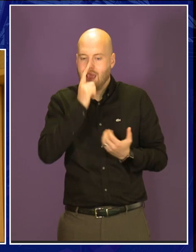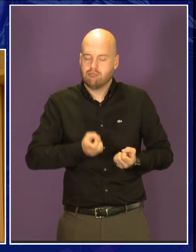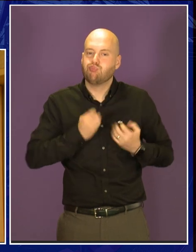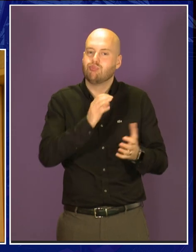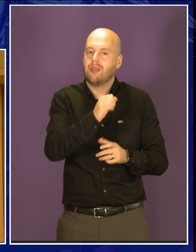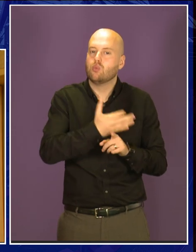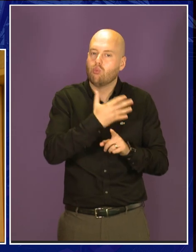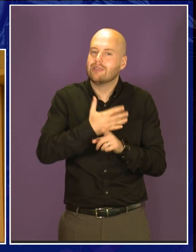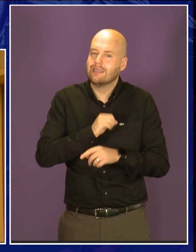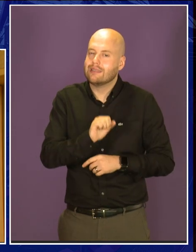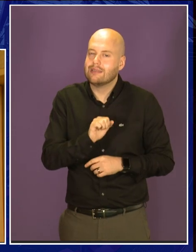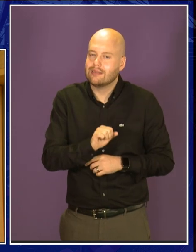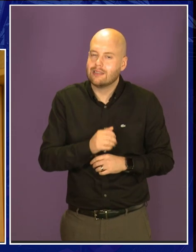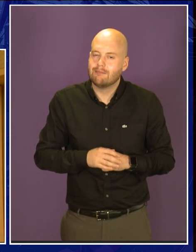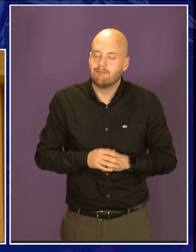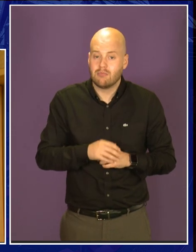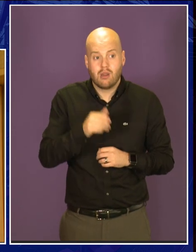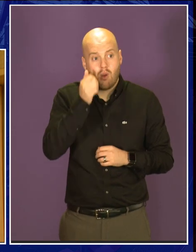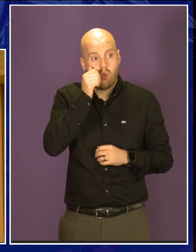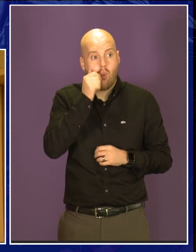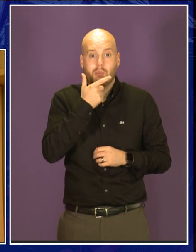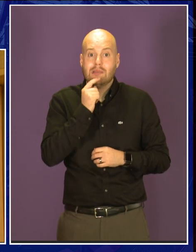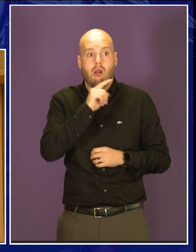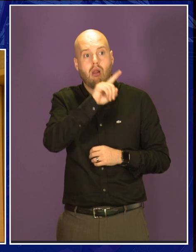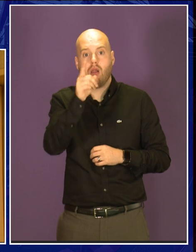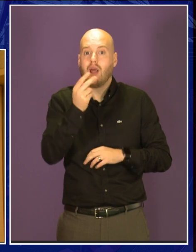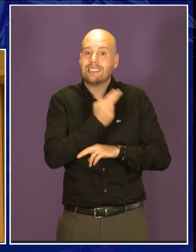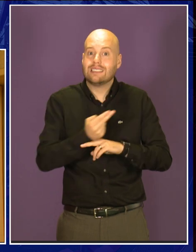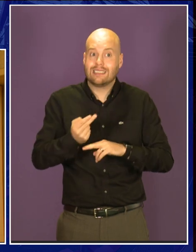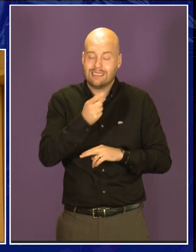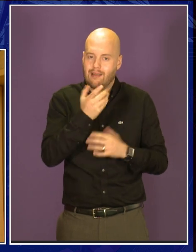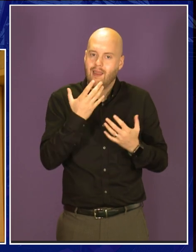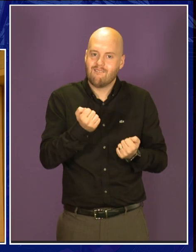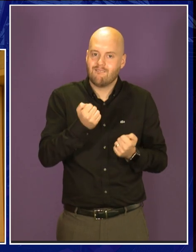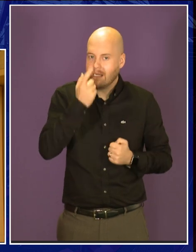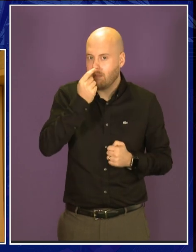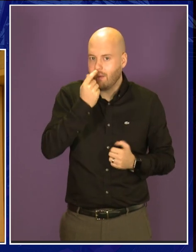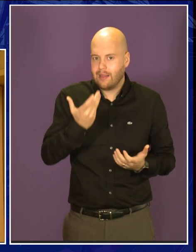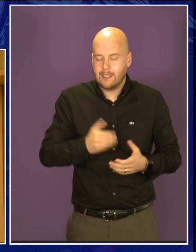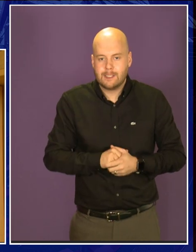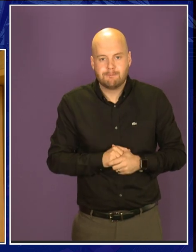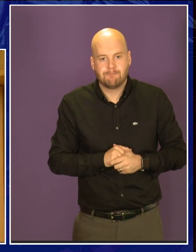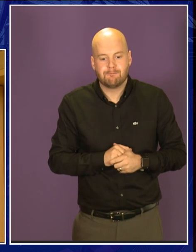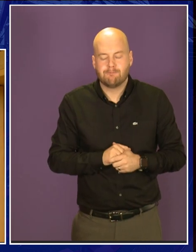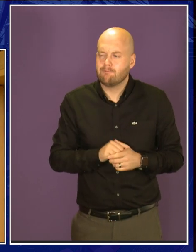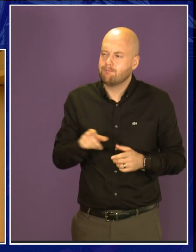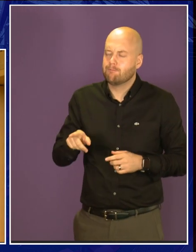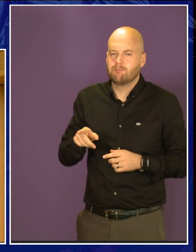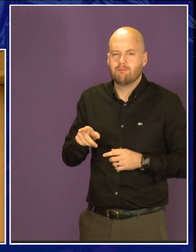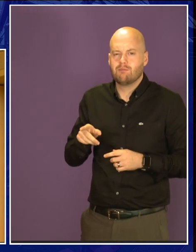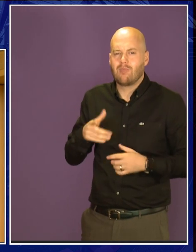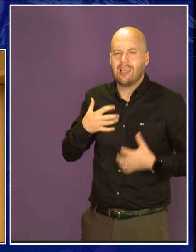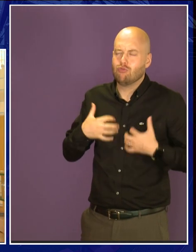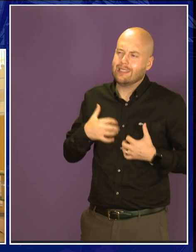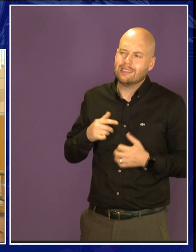that capacity of being in touch with that. We all have that. It's interesting that you say that, because you